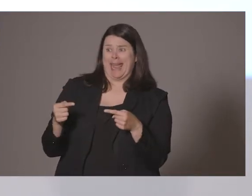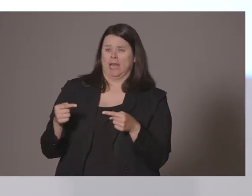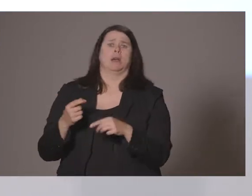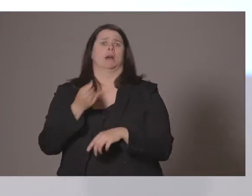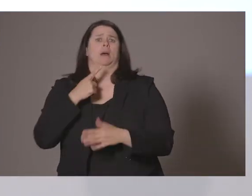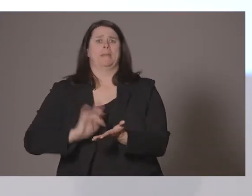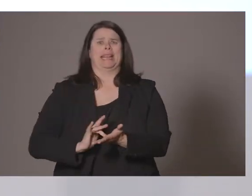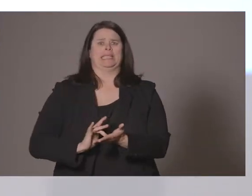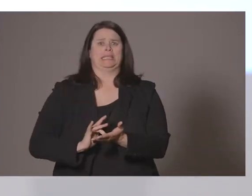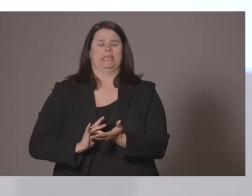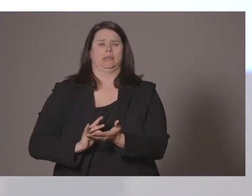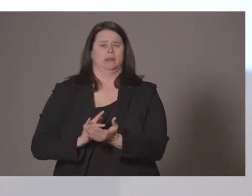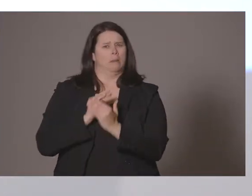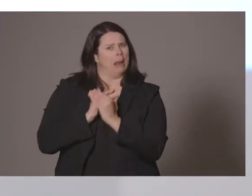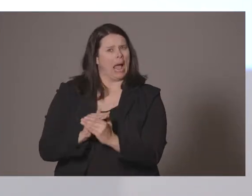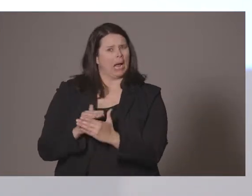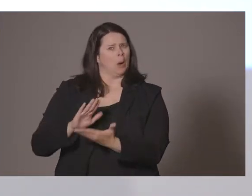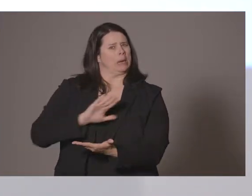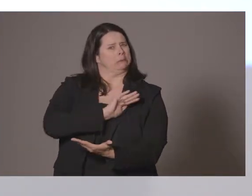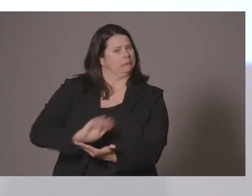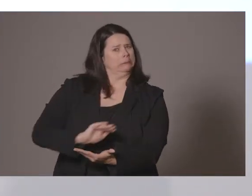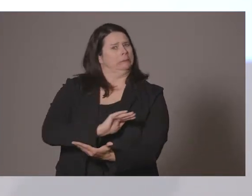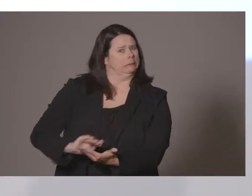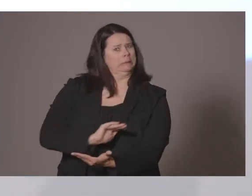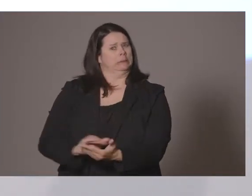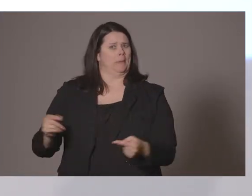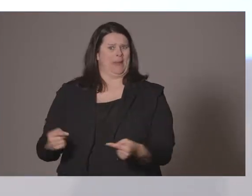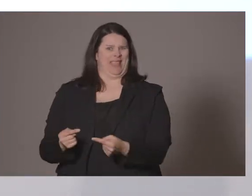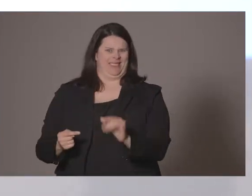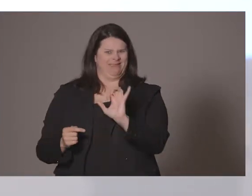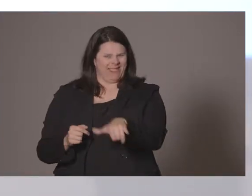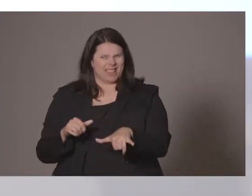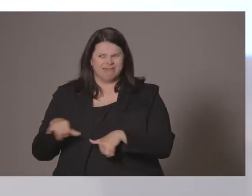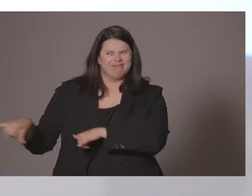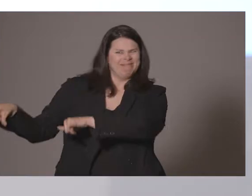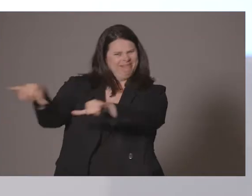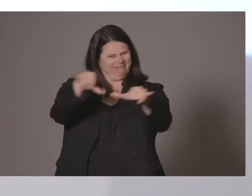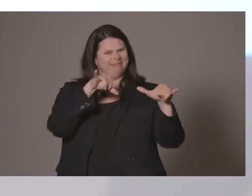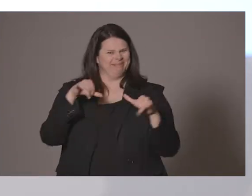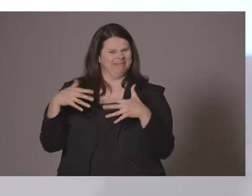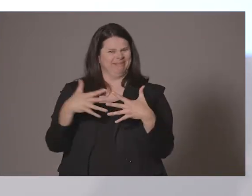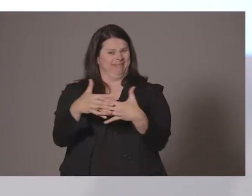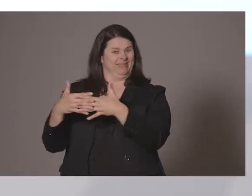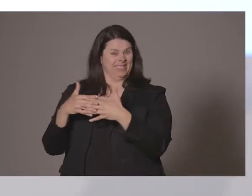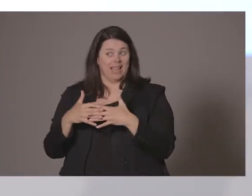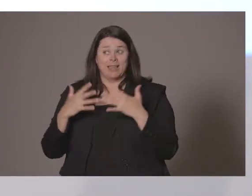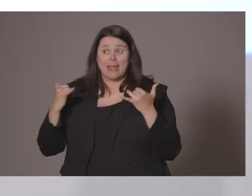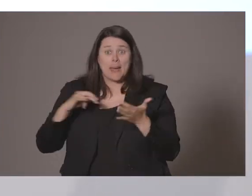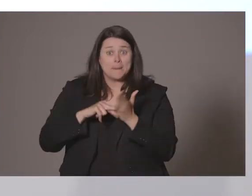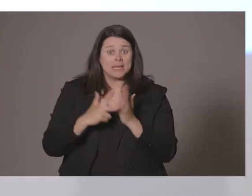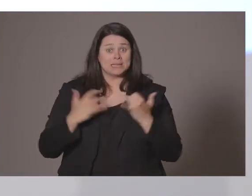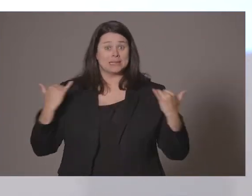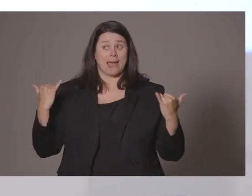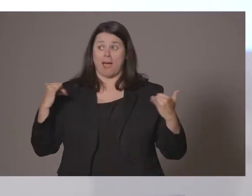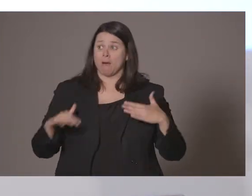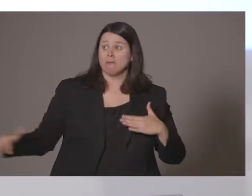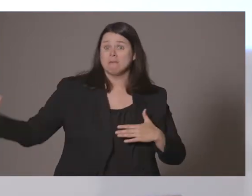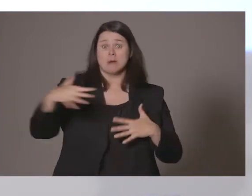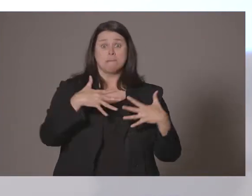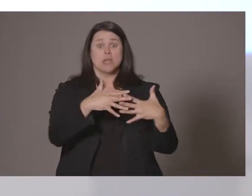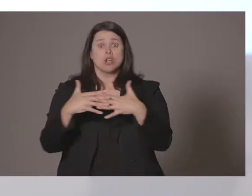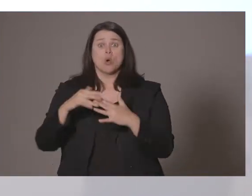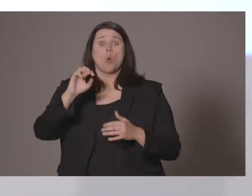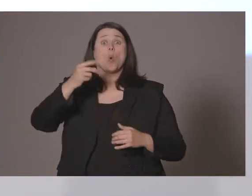our experience of pain as much as possible, and have ultimately really influenced the opioid epidemic in the country and